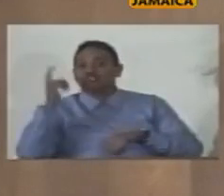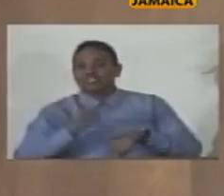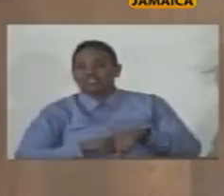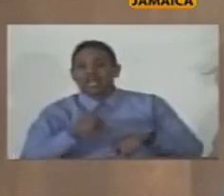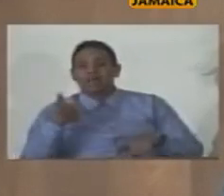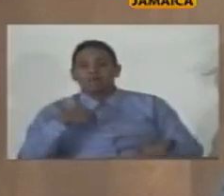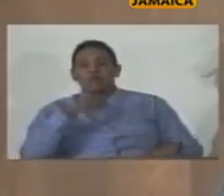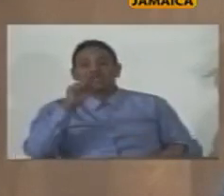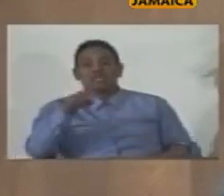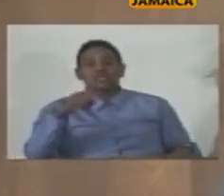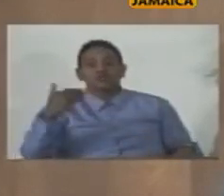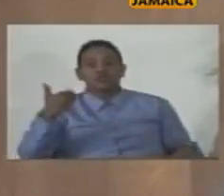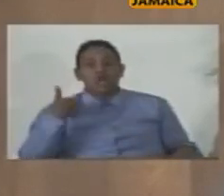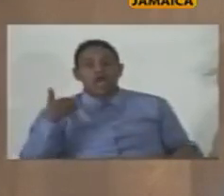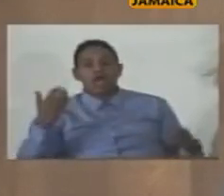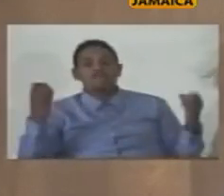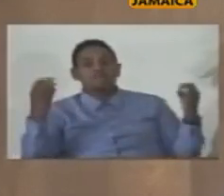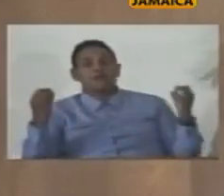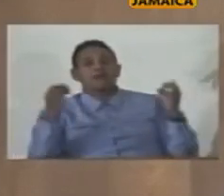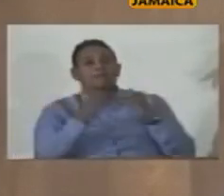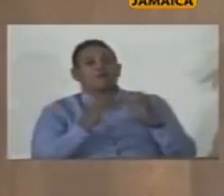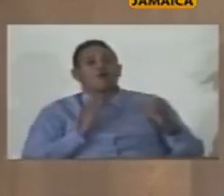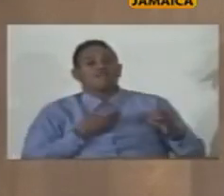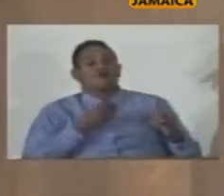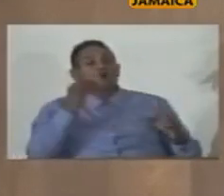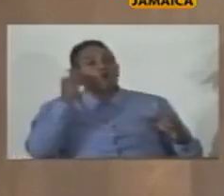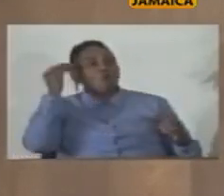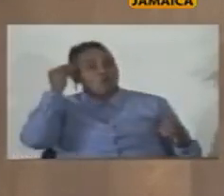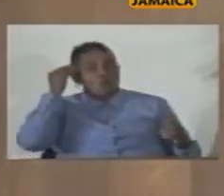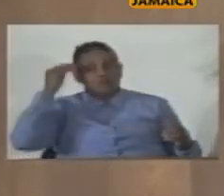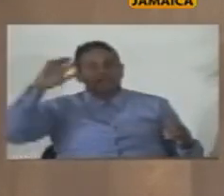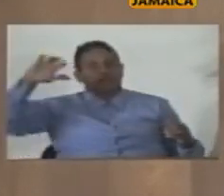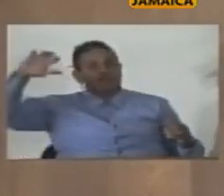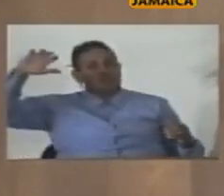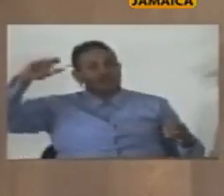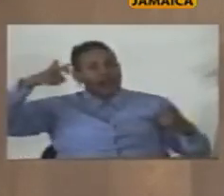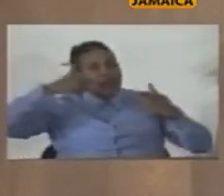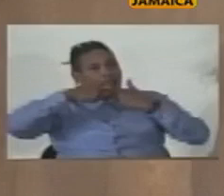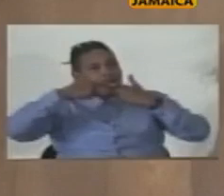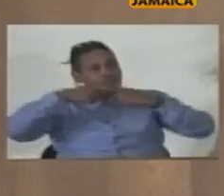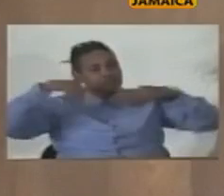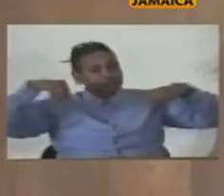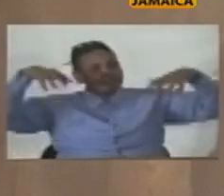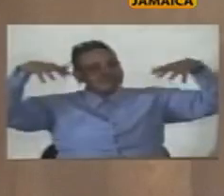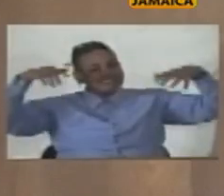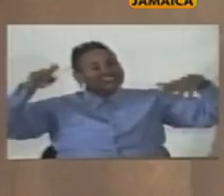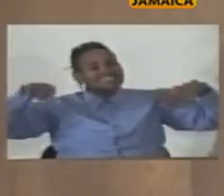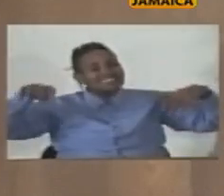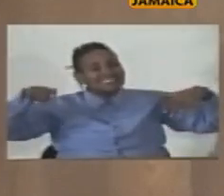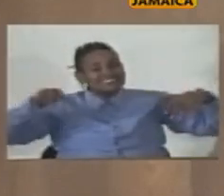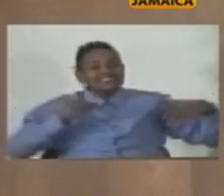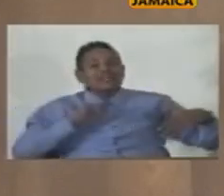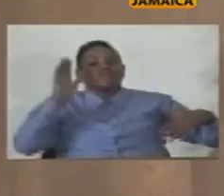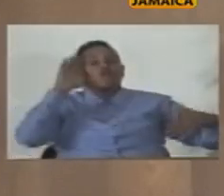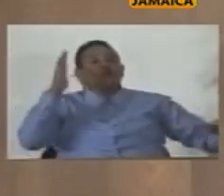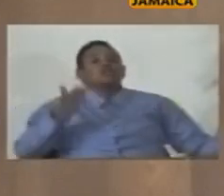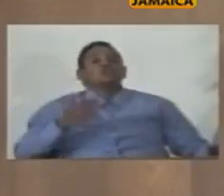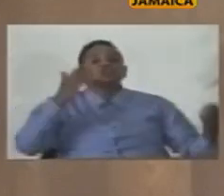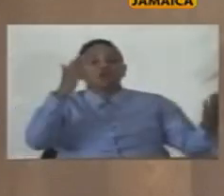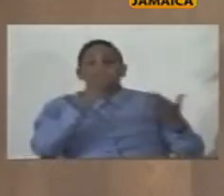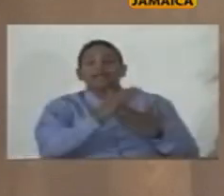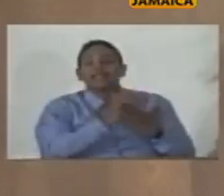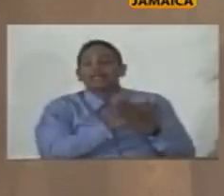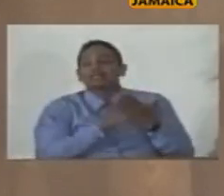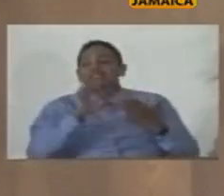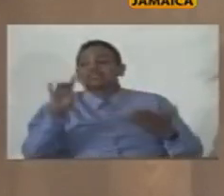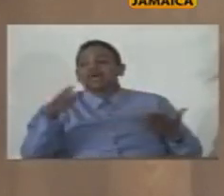need to have many more of our homes, Minister, electrified. And I will submit the list to you, and